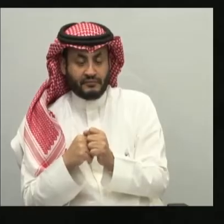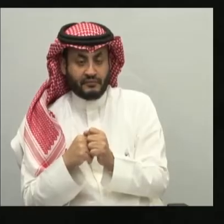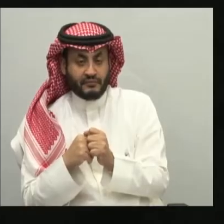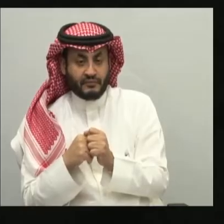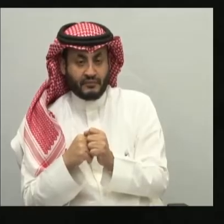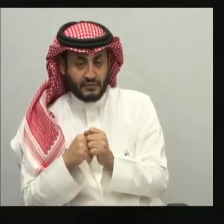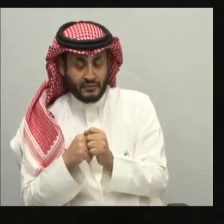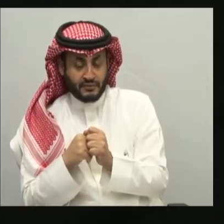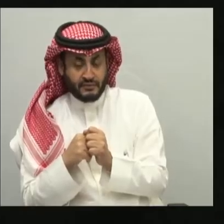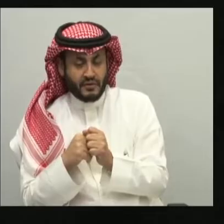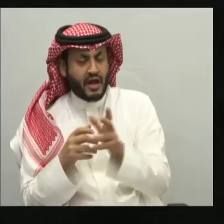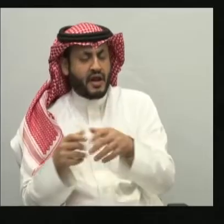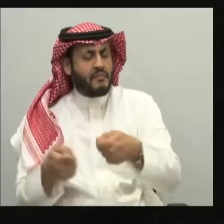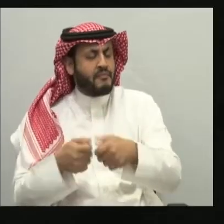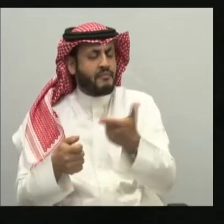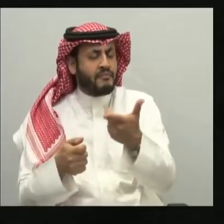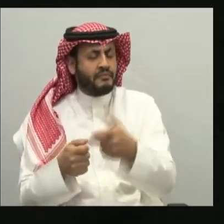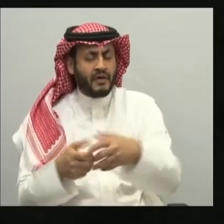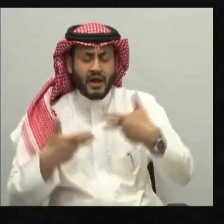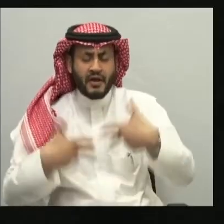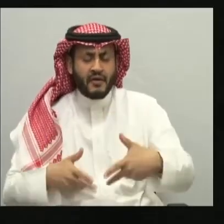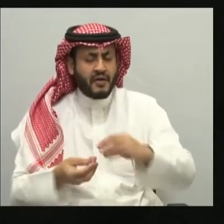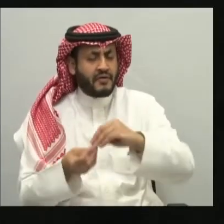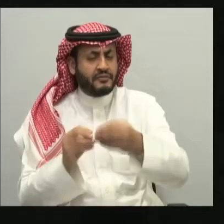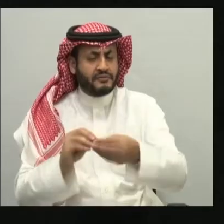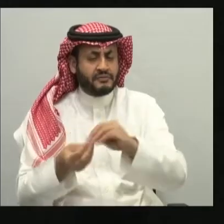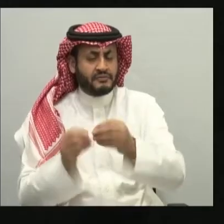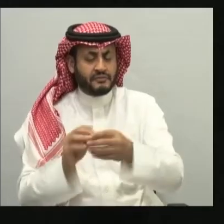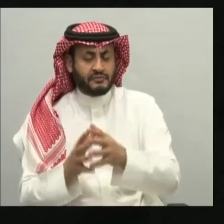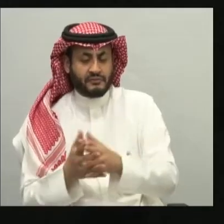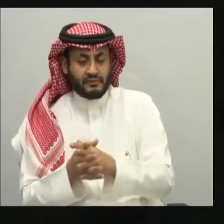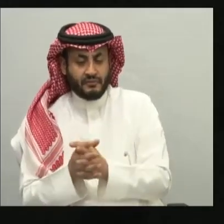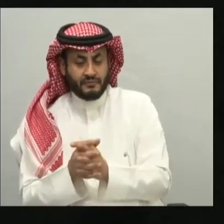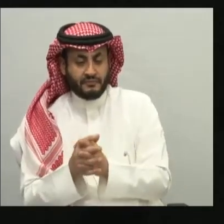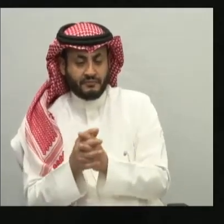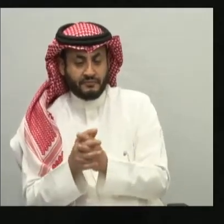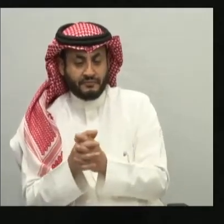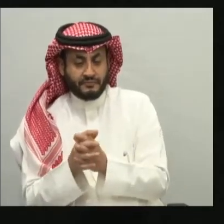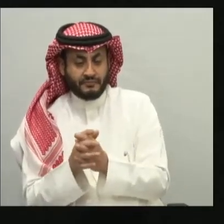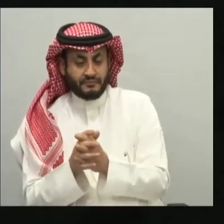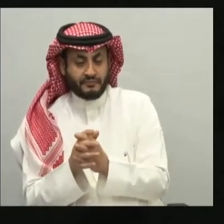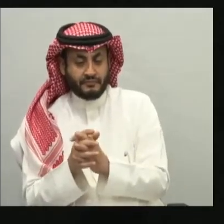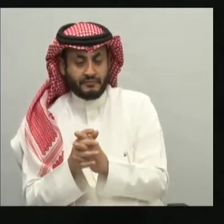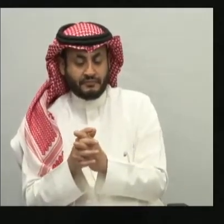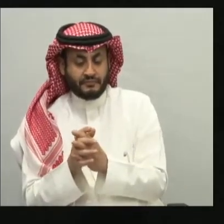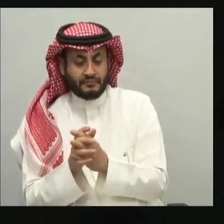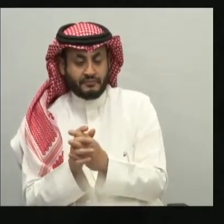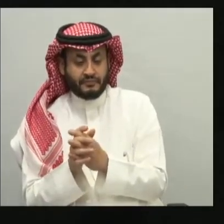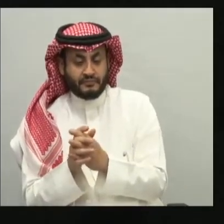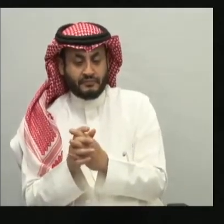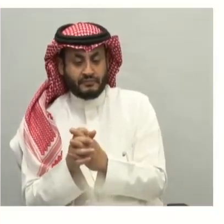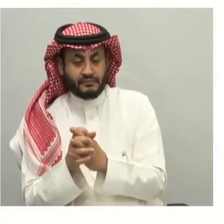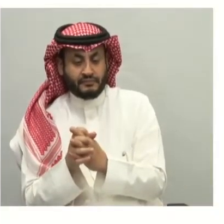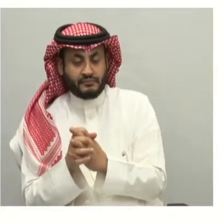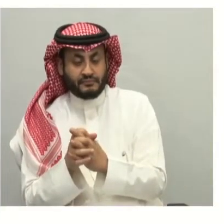they going to buy? What is the clothes? What are the clothes and the colors of these clothes, and also the style of these